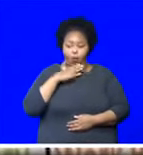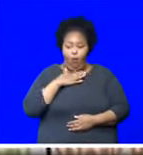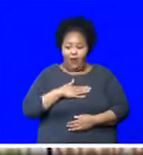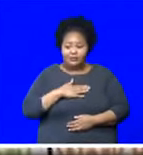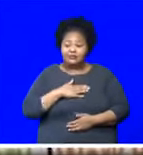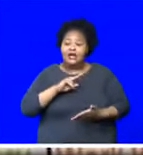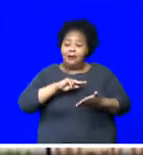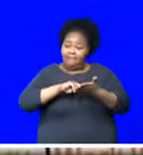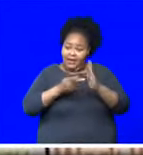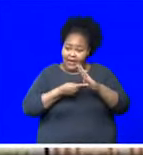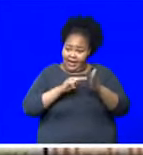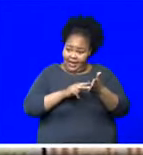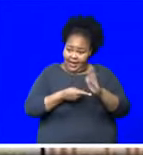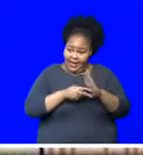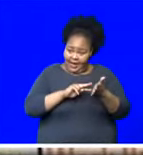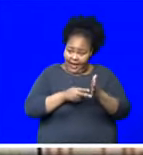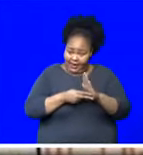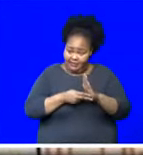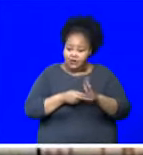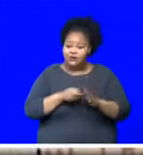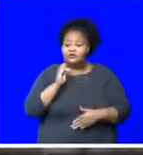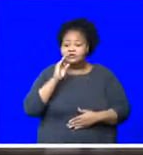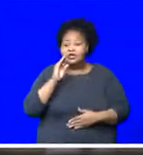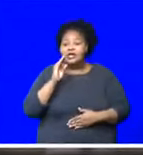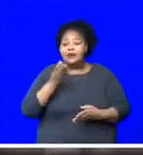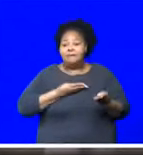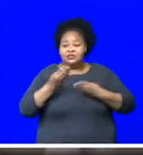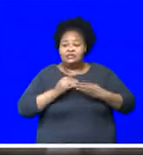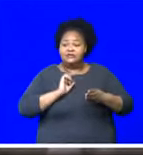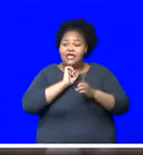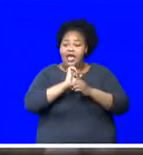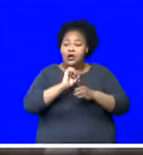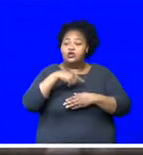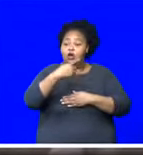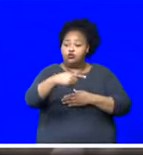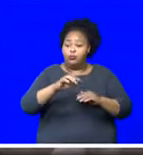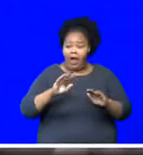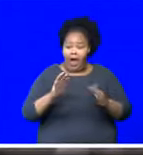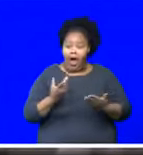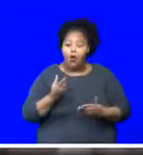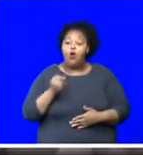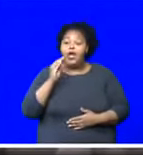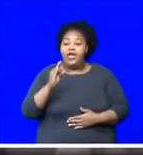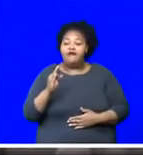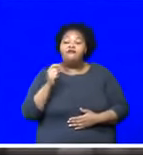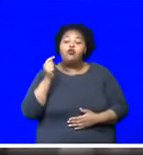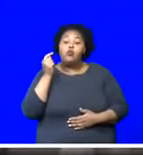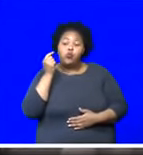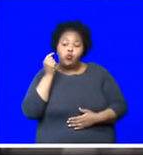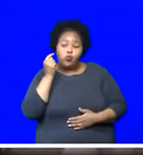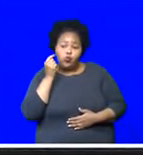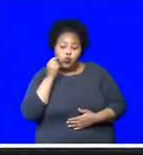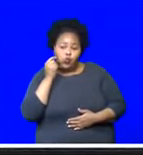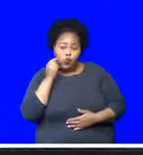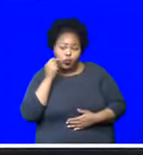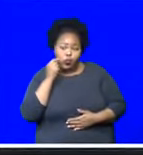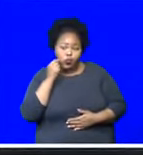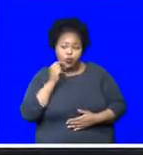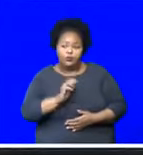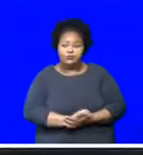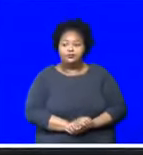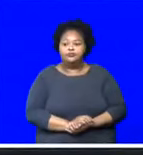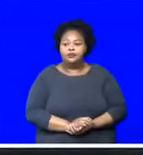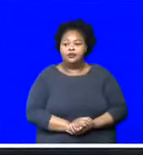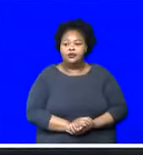run when you are in the maternity ward. Umqondisi wenhlangano yekubolekisa timali iFincorp Dumsani